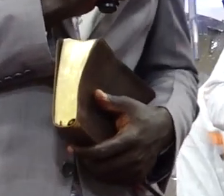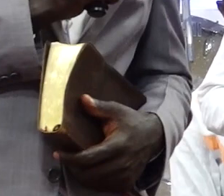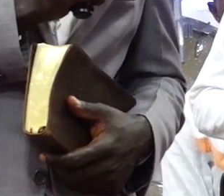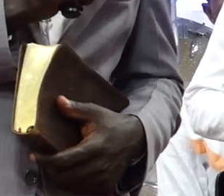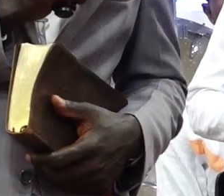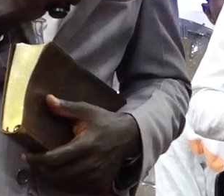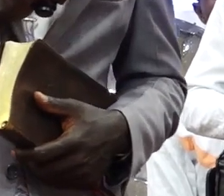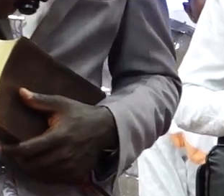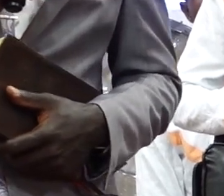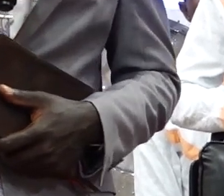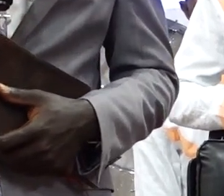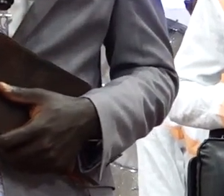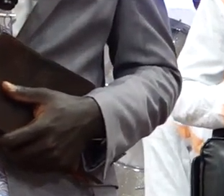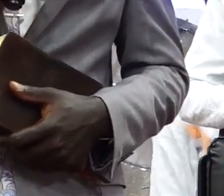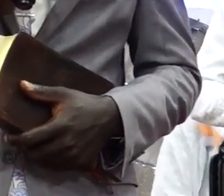women